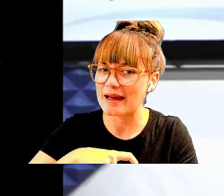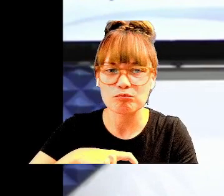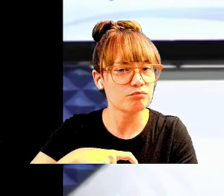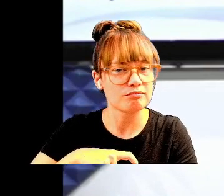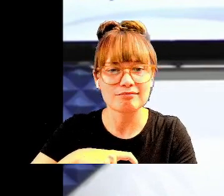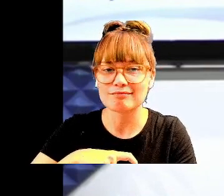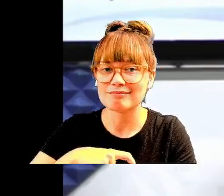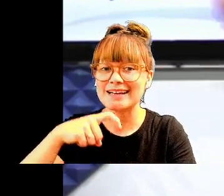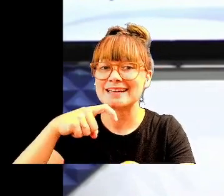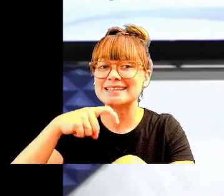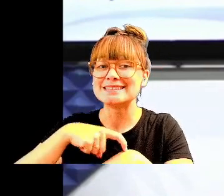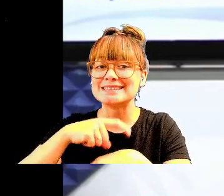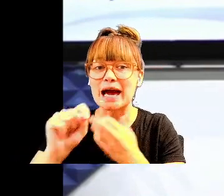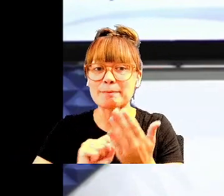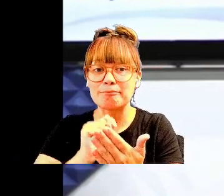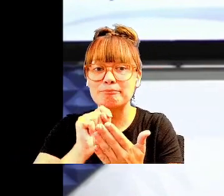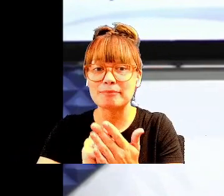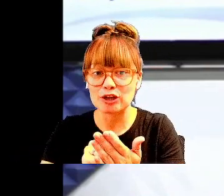periods.